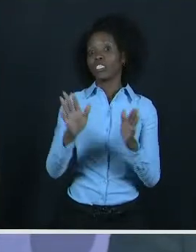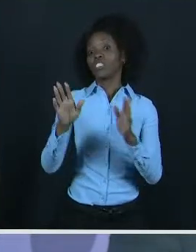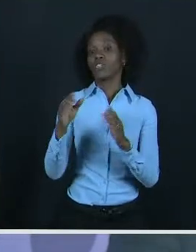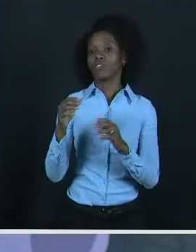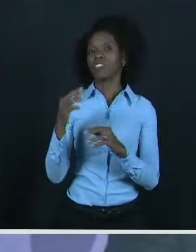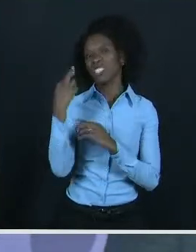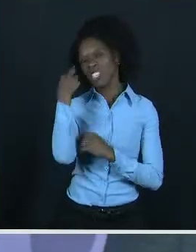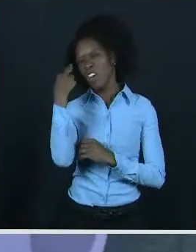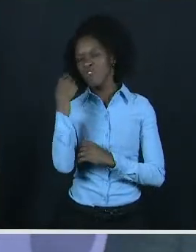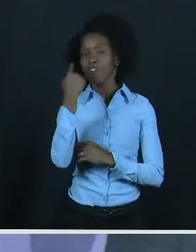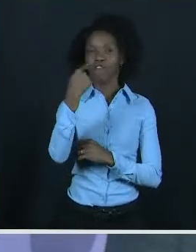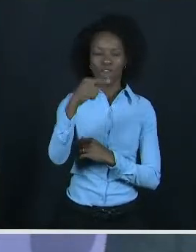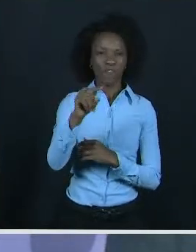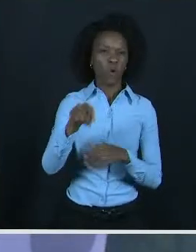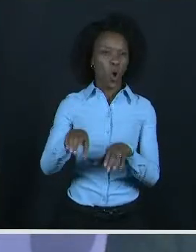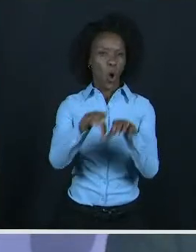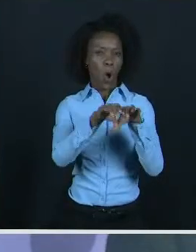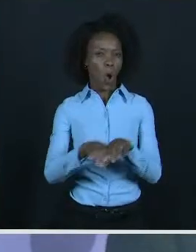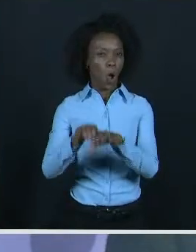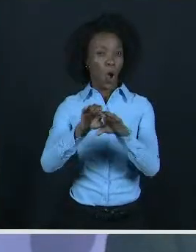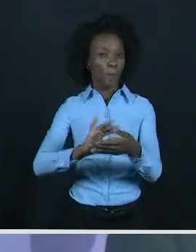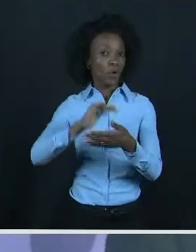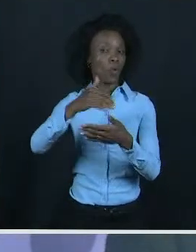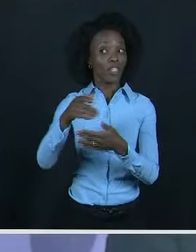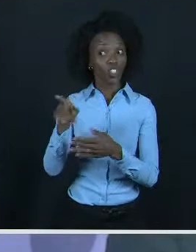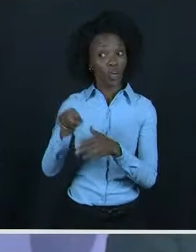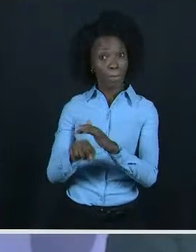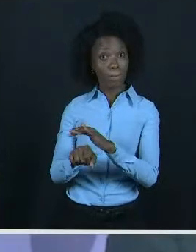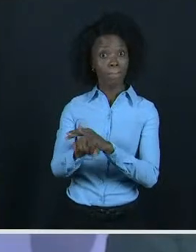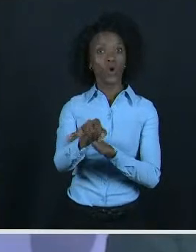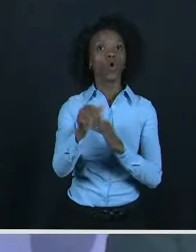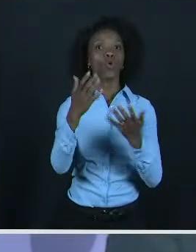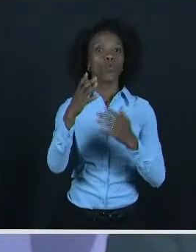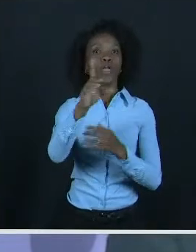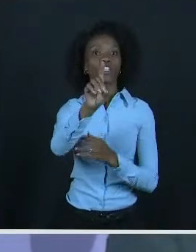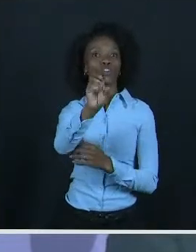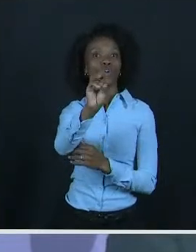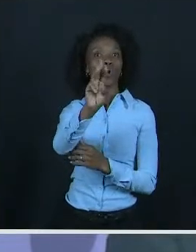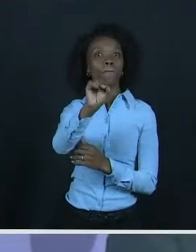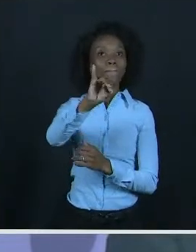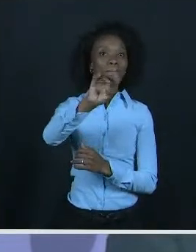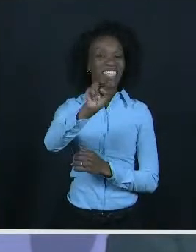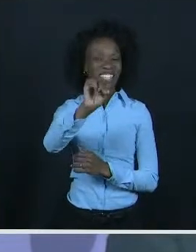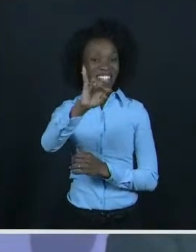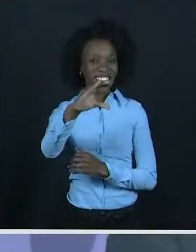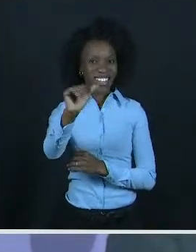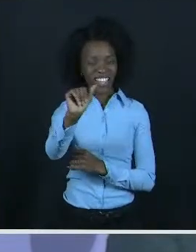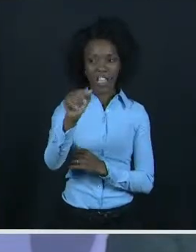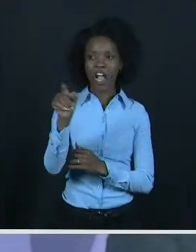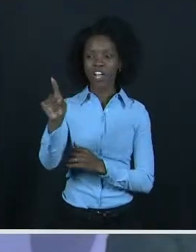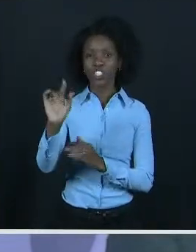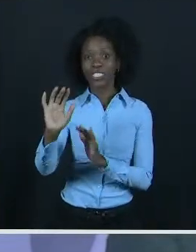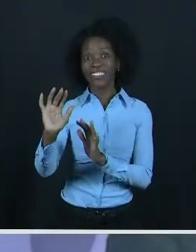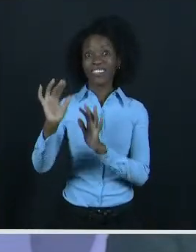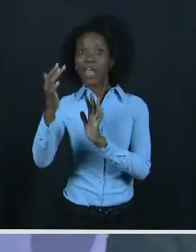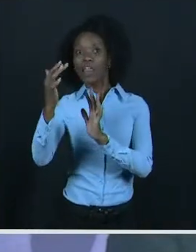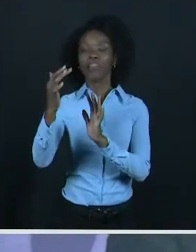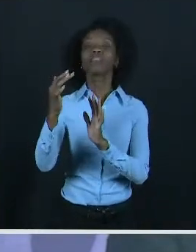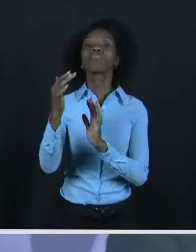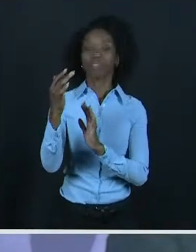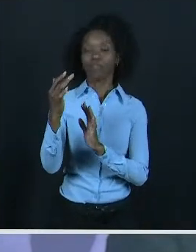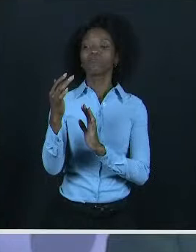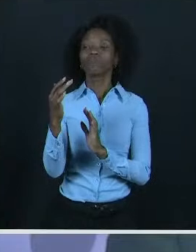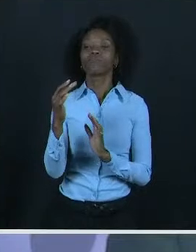violence. Patricia Scotland was born in the Commonwealth of Dominica. She's the 10th of the 12